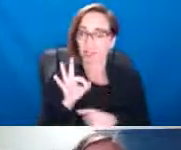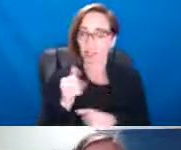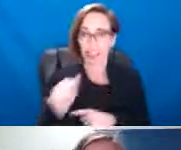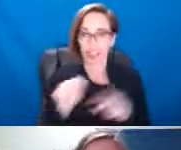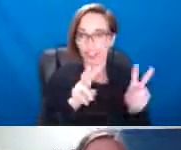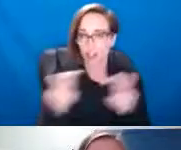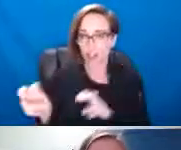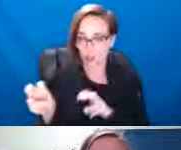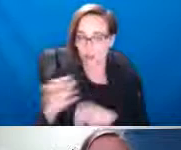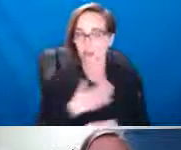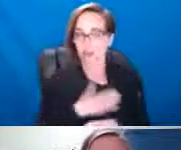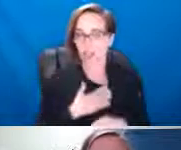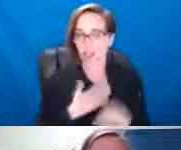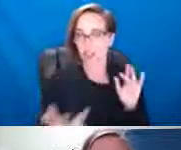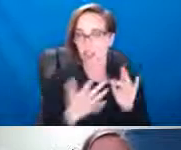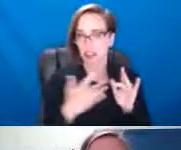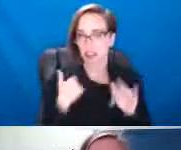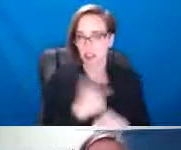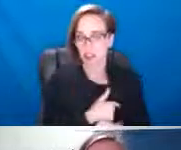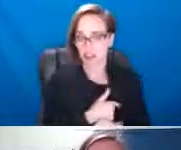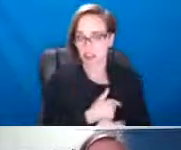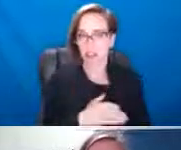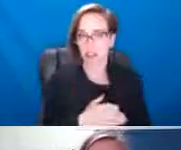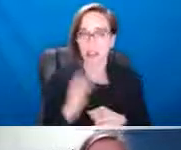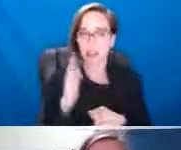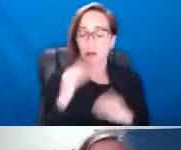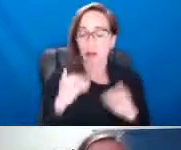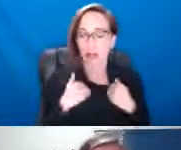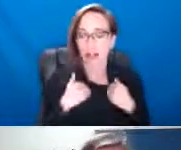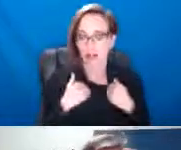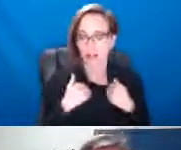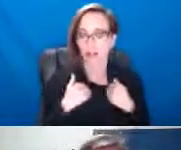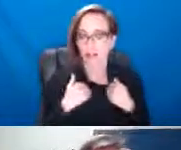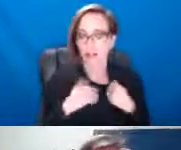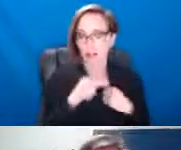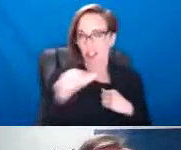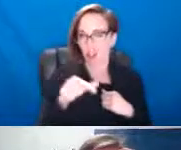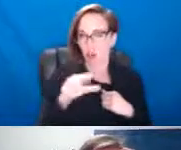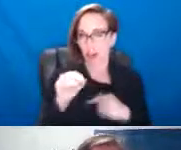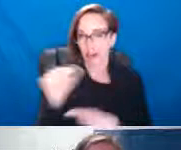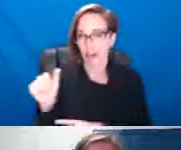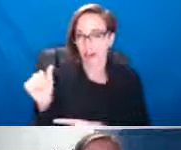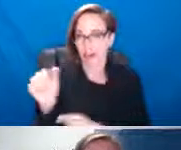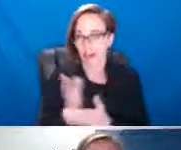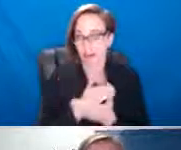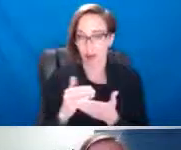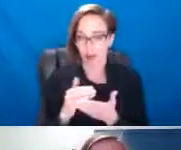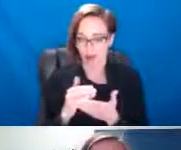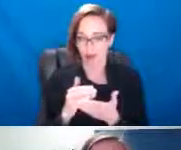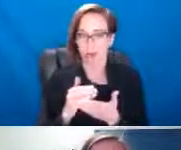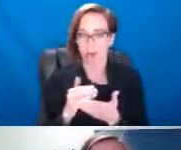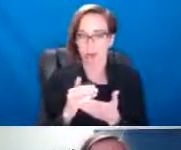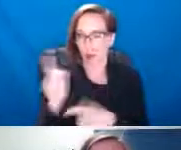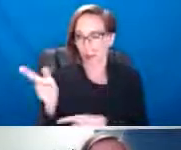please let us know. We will have a question and answer segment. And if you have